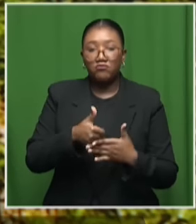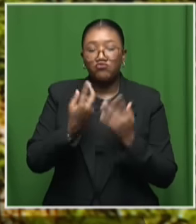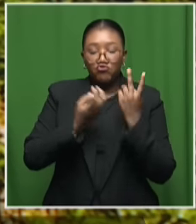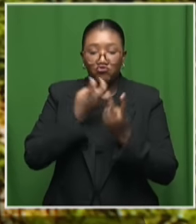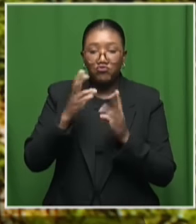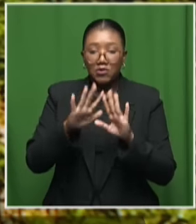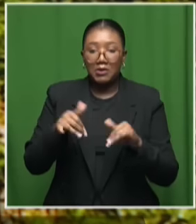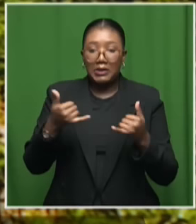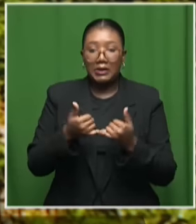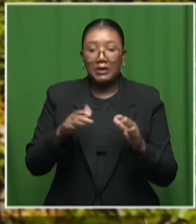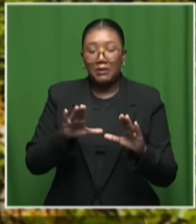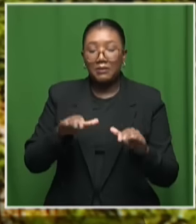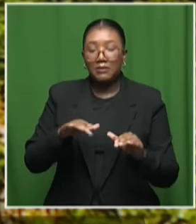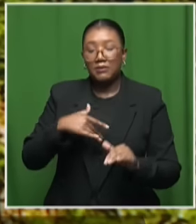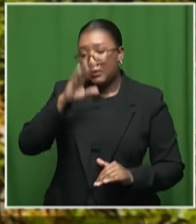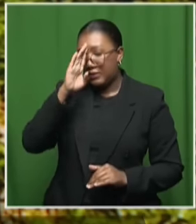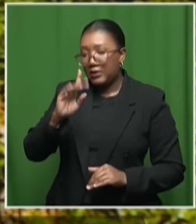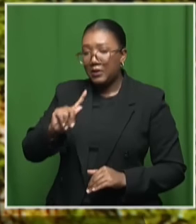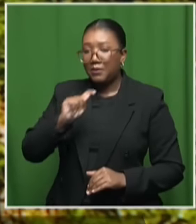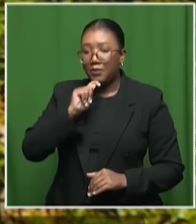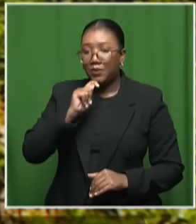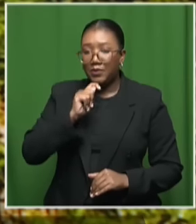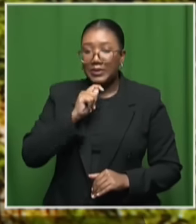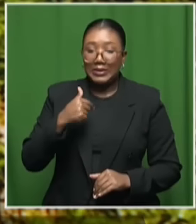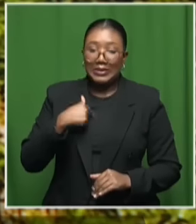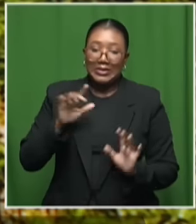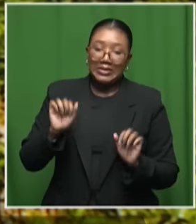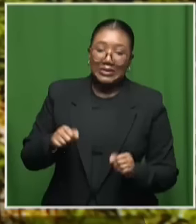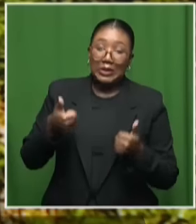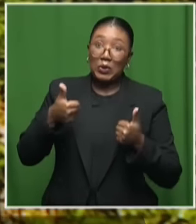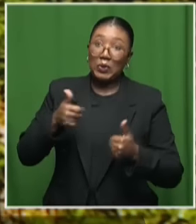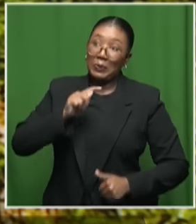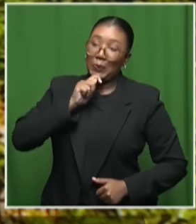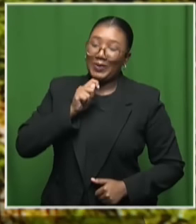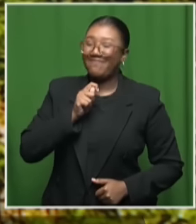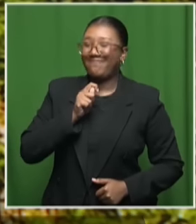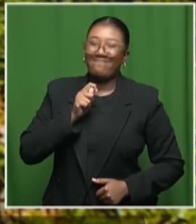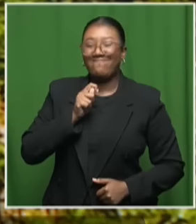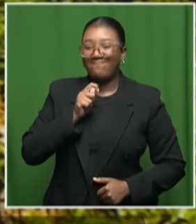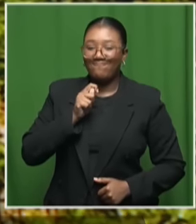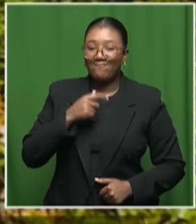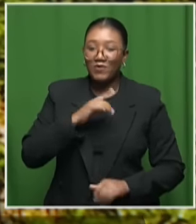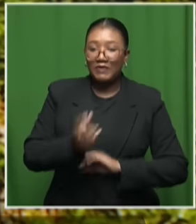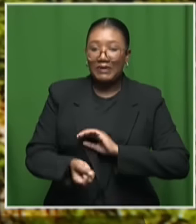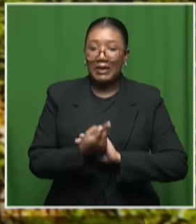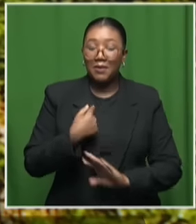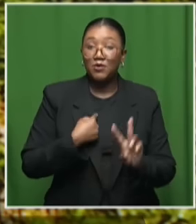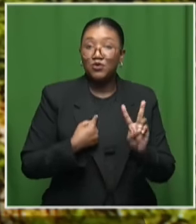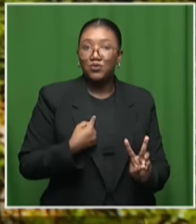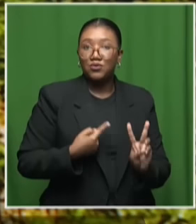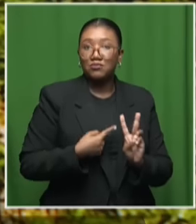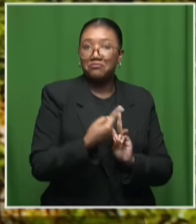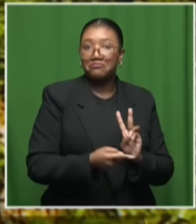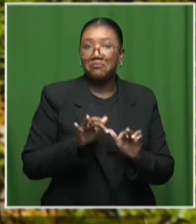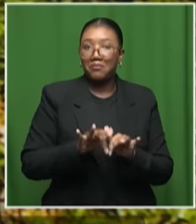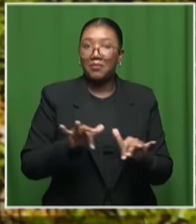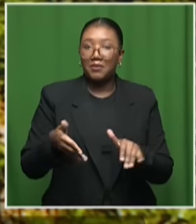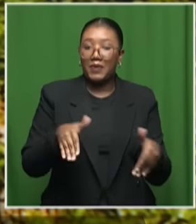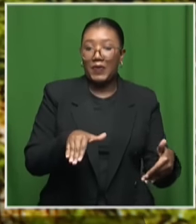morning, and thank you for joining us at this hour. I dare say good morning, because now we've got these 2 incidences that have come to the fore. Perhaps you can give